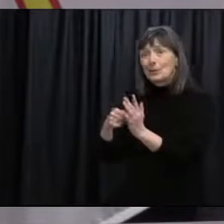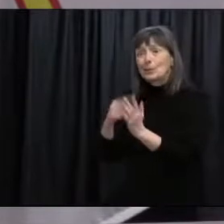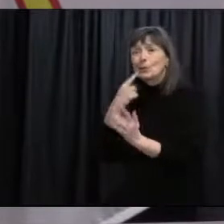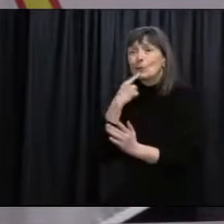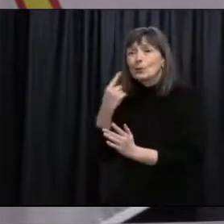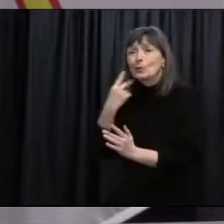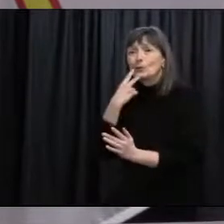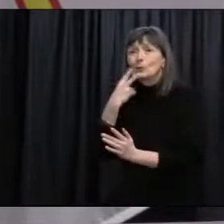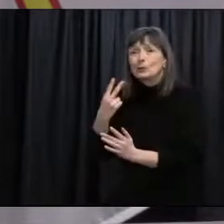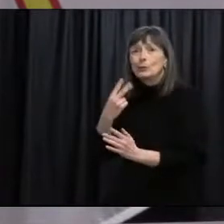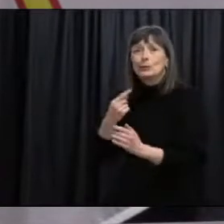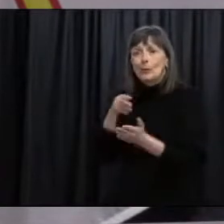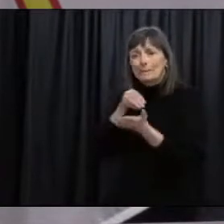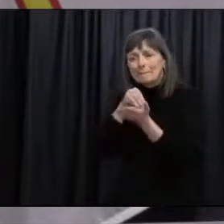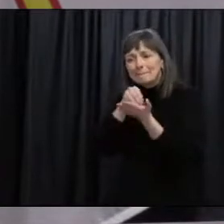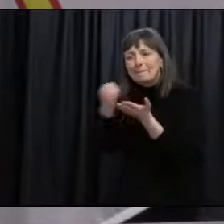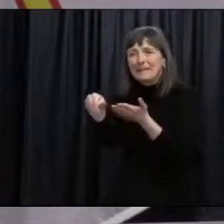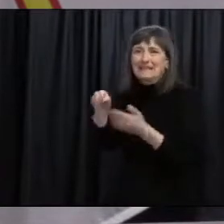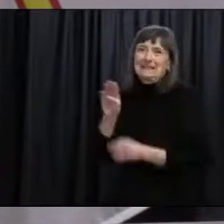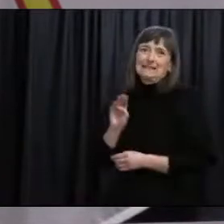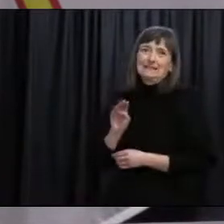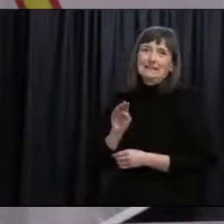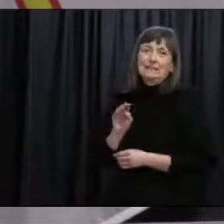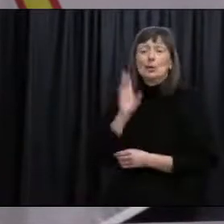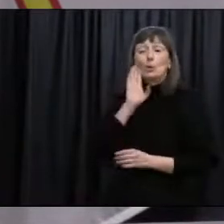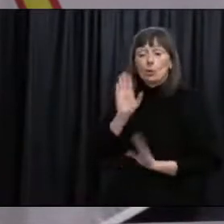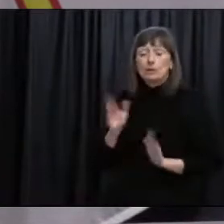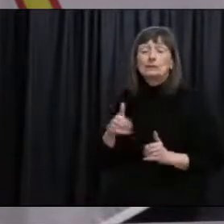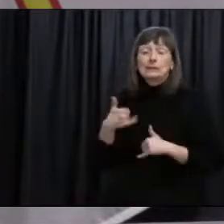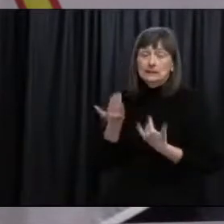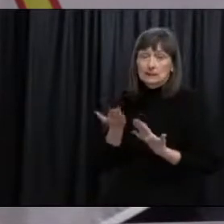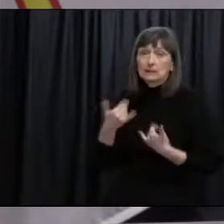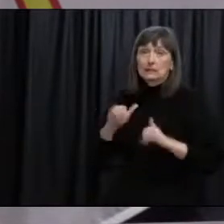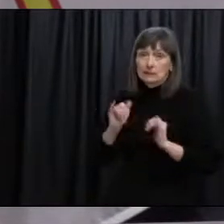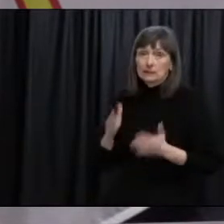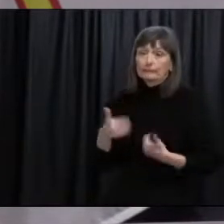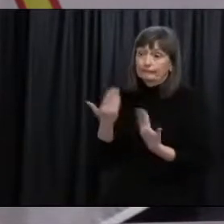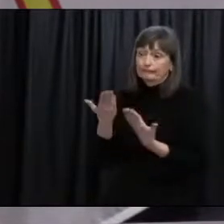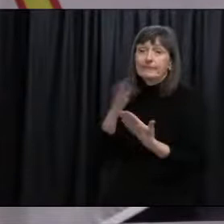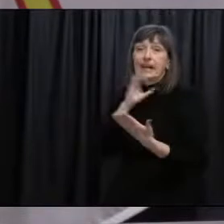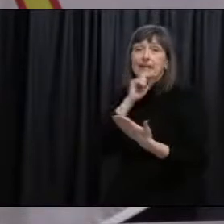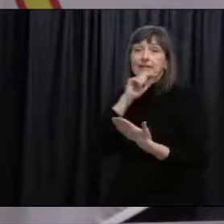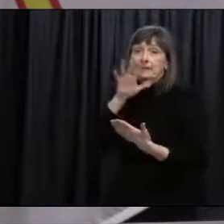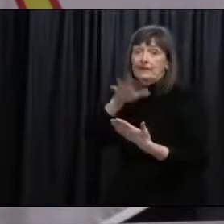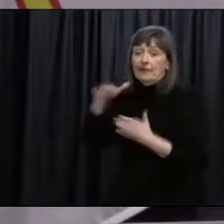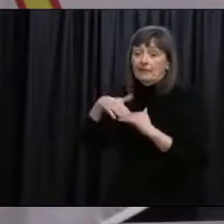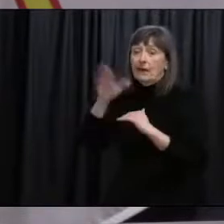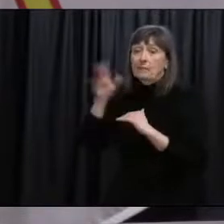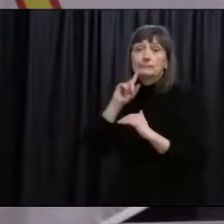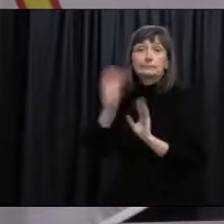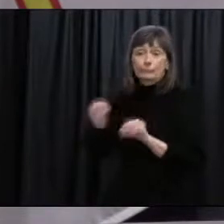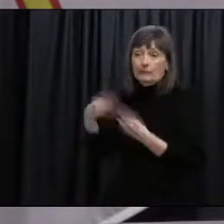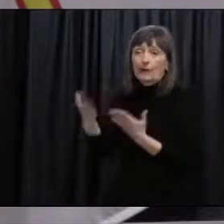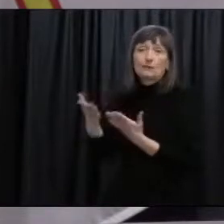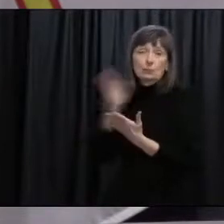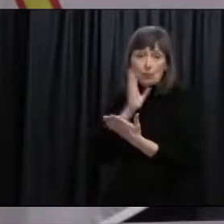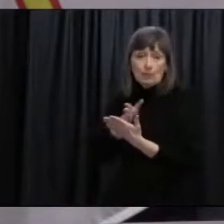we will be offering it to those over 55 and over. And it won't impact